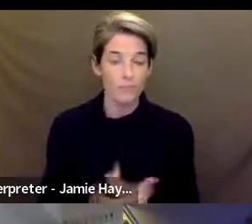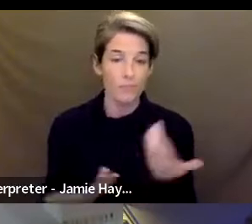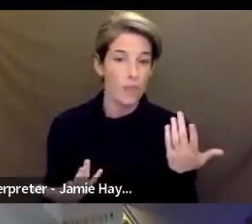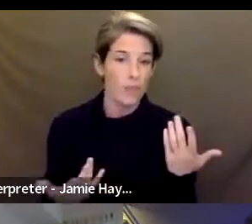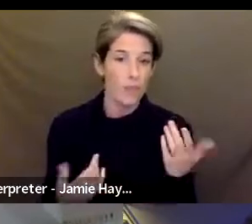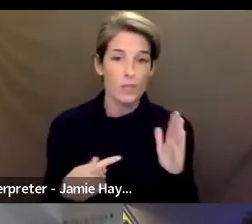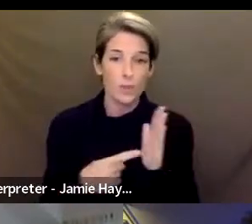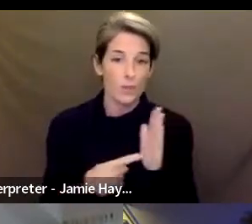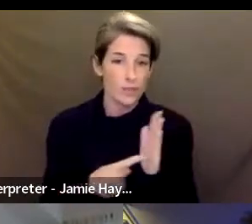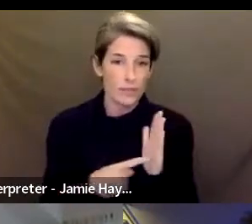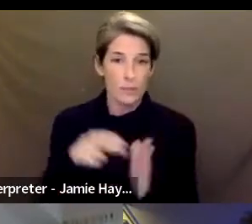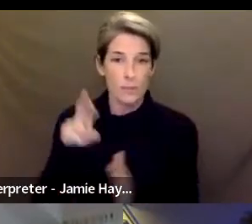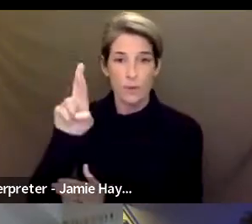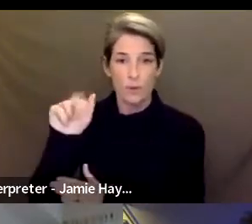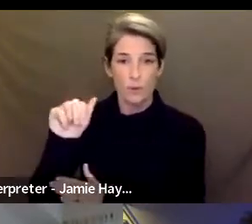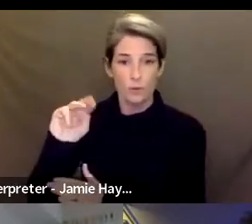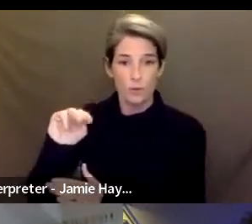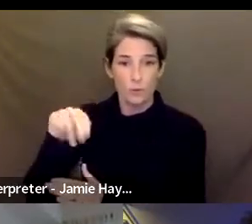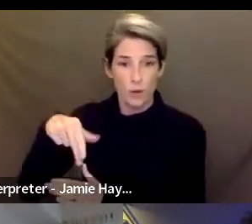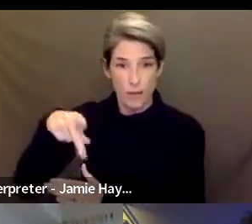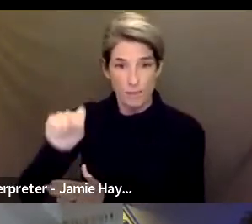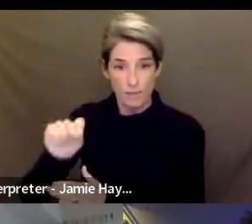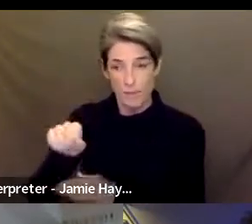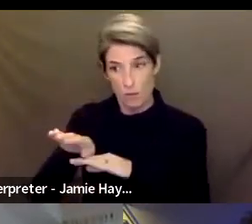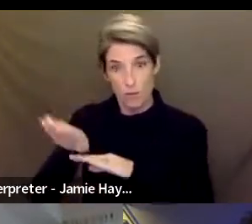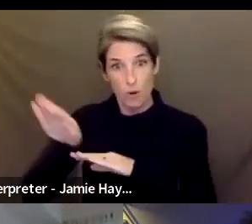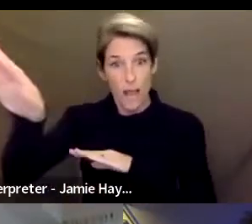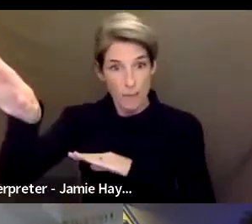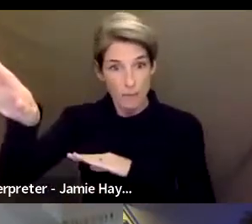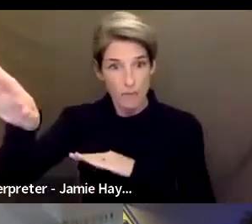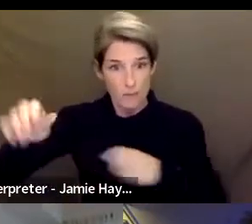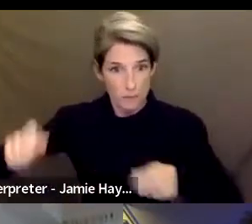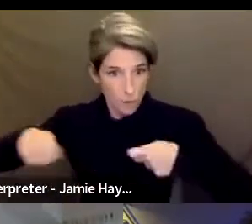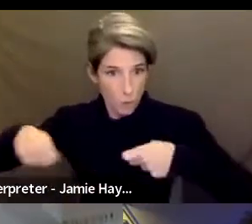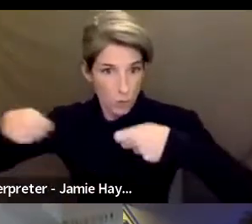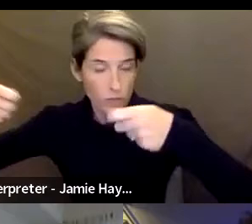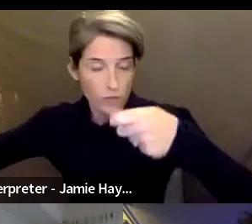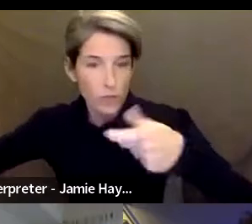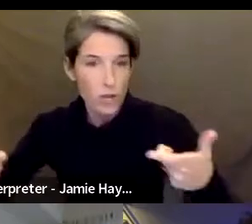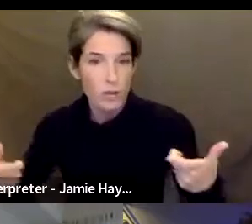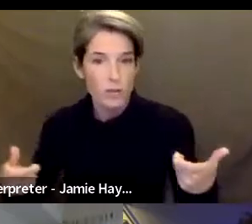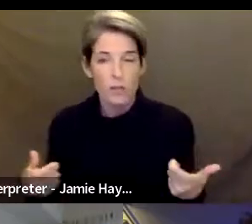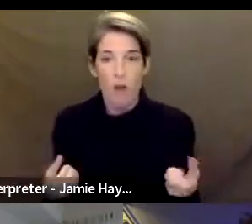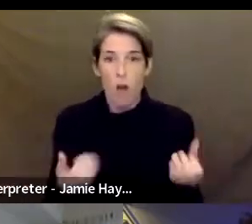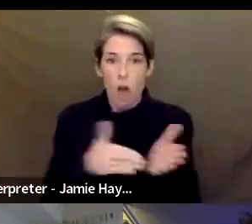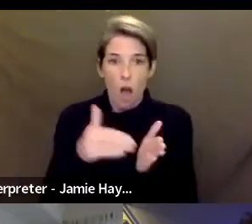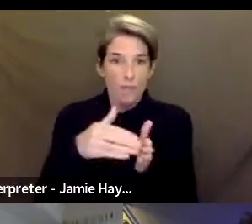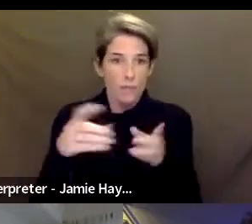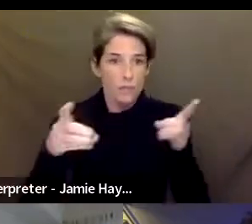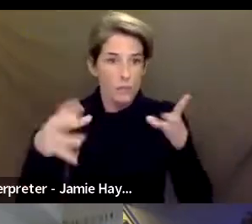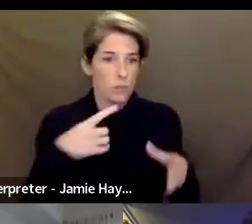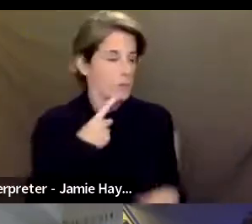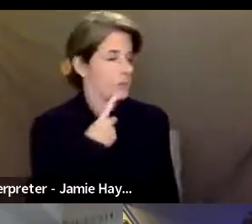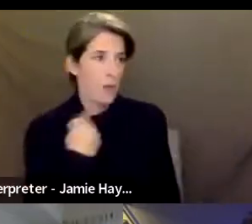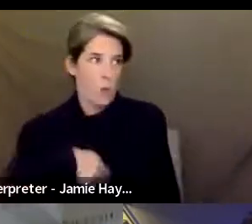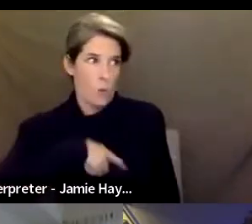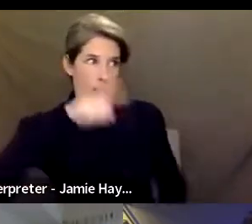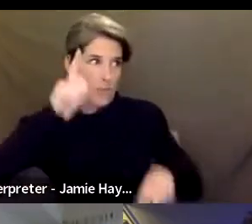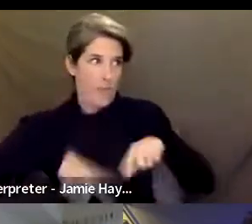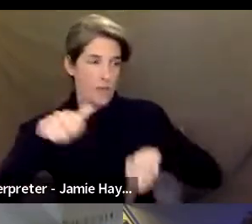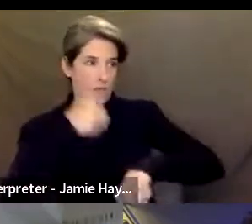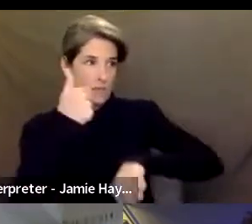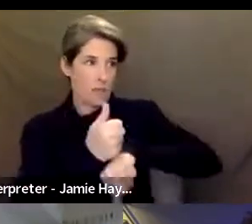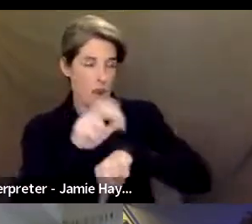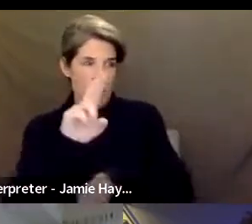one that every artistic director that I worked with was like, but we can't put in a ramp. And I was like, I never asked for that. What? People